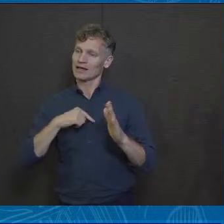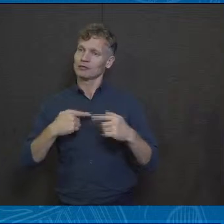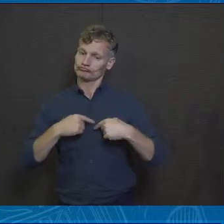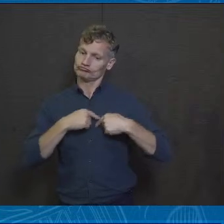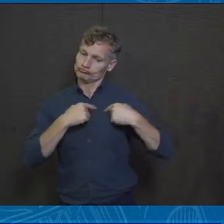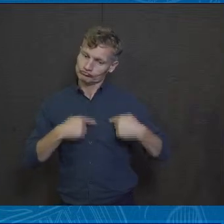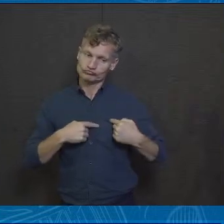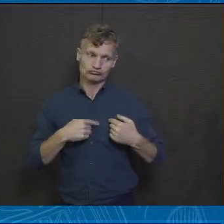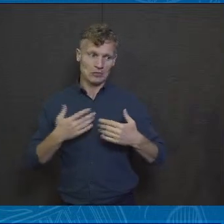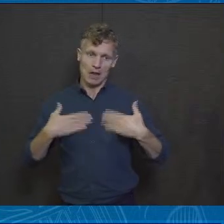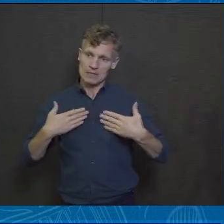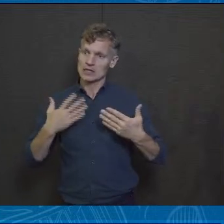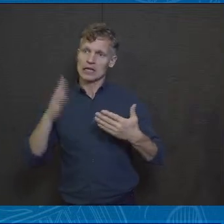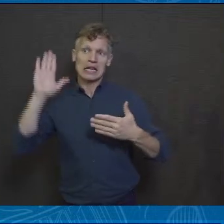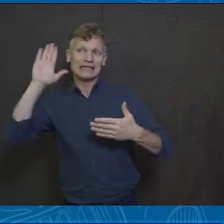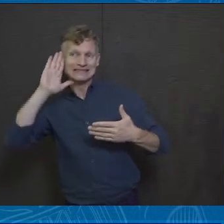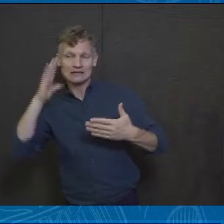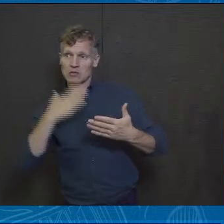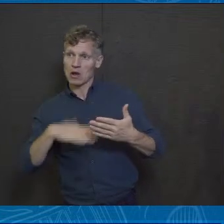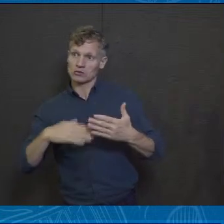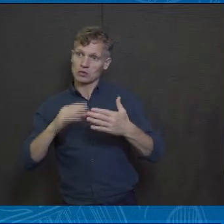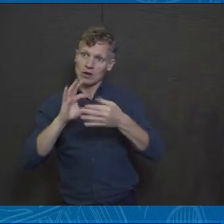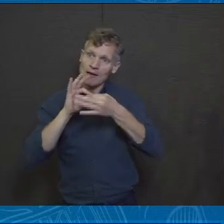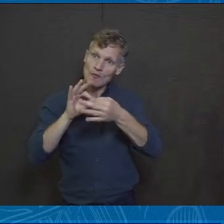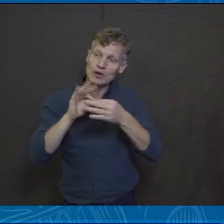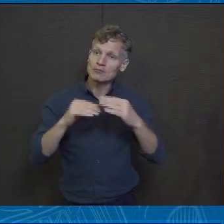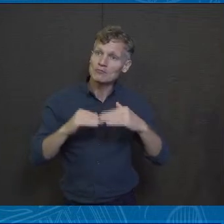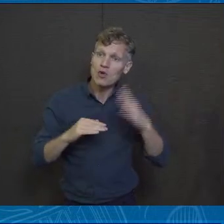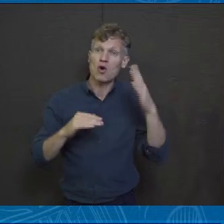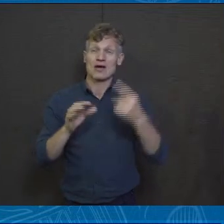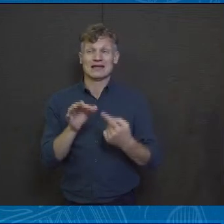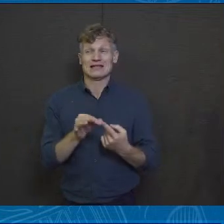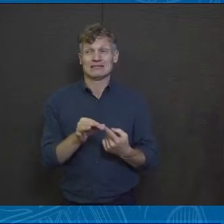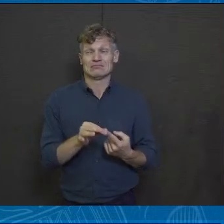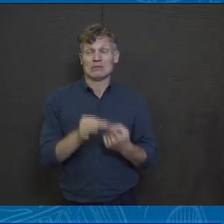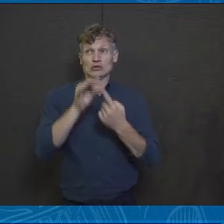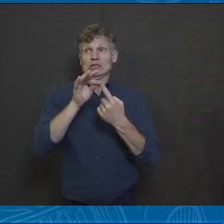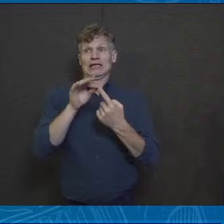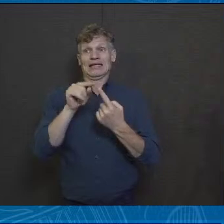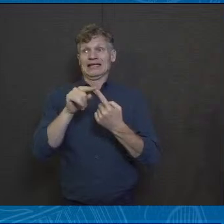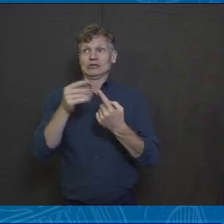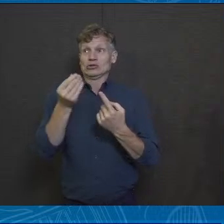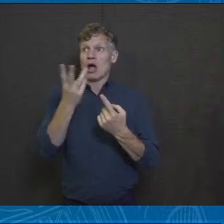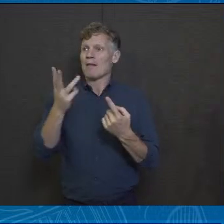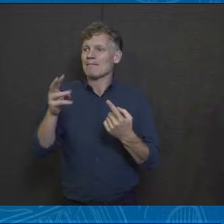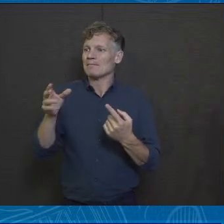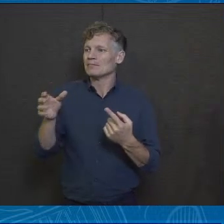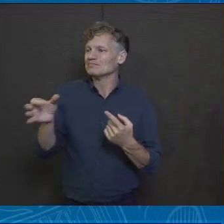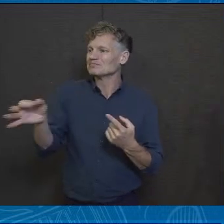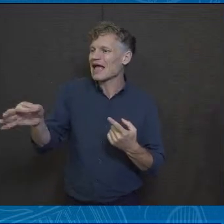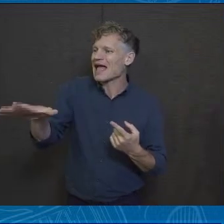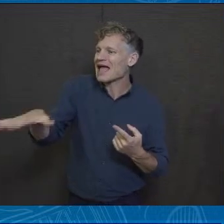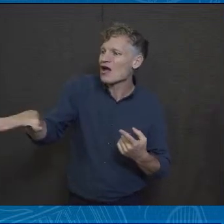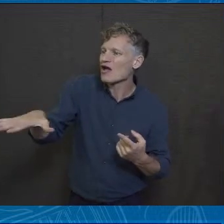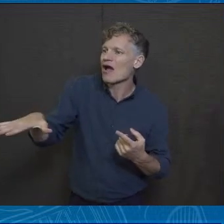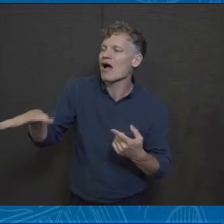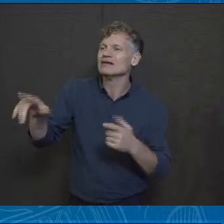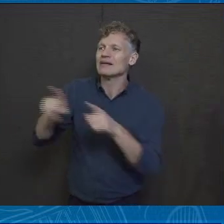more with the residents, especially in the area that is very fragile for slope